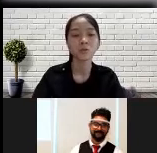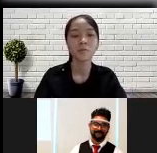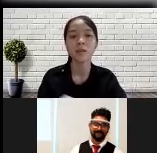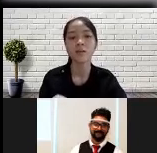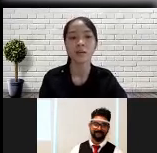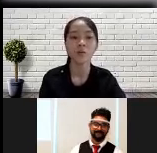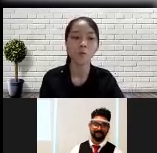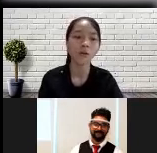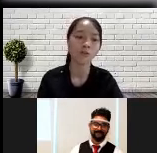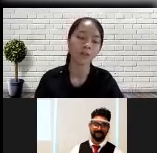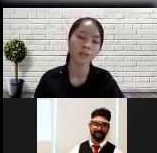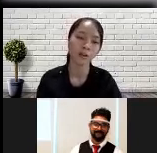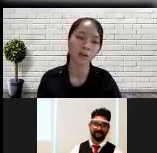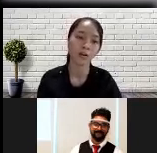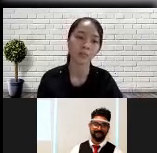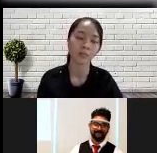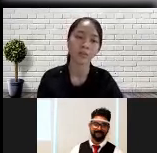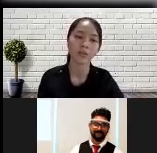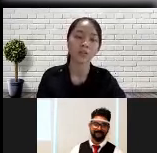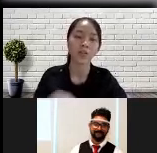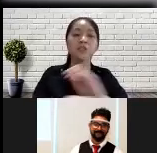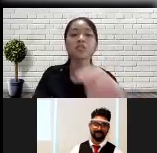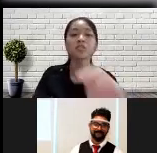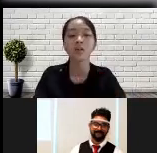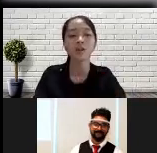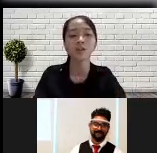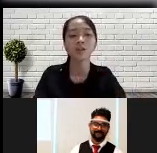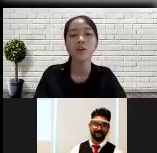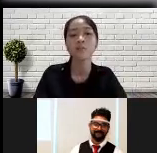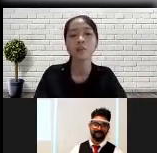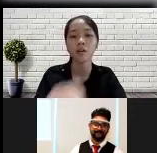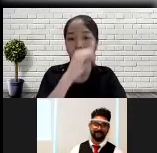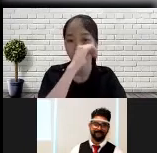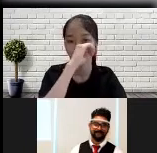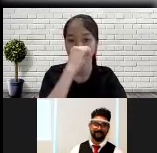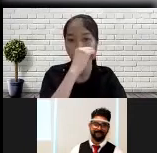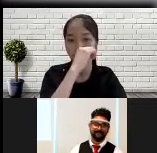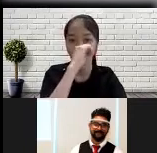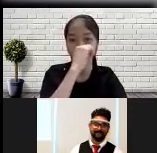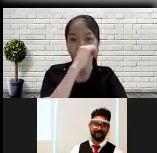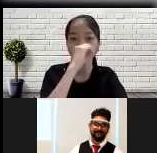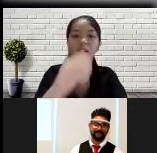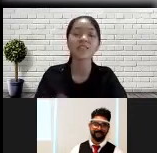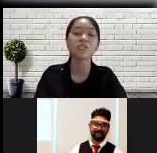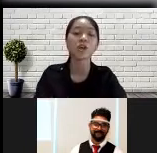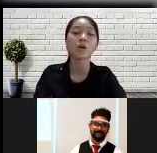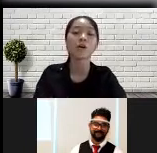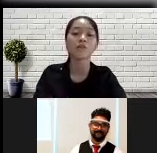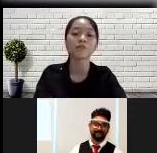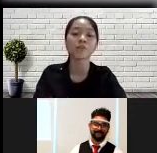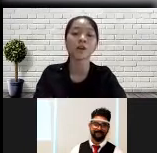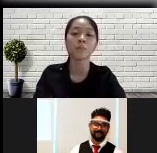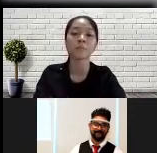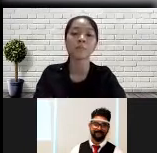So the main goal of this challenge statement is to have a product to that redesigns the job